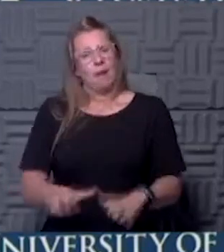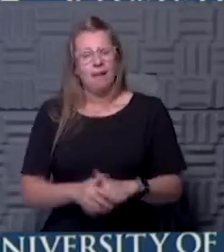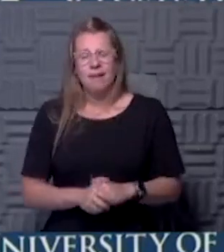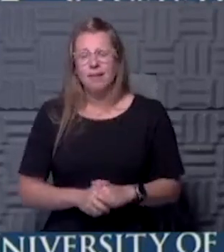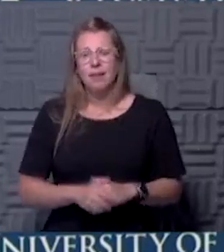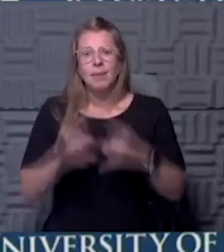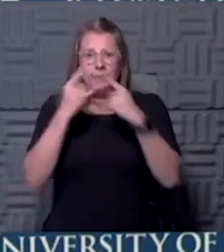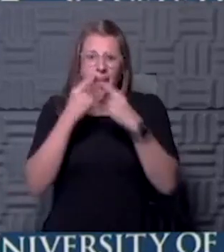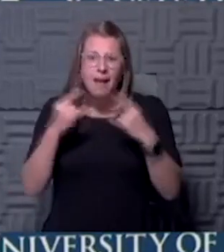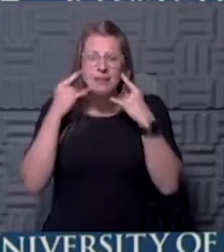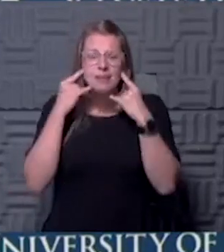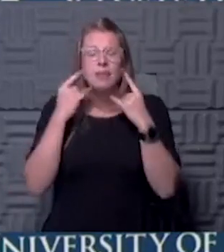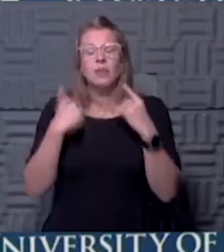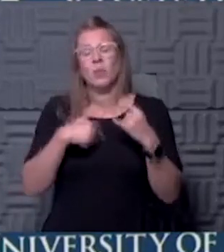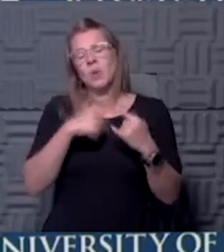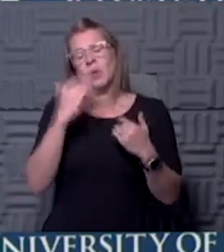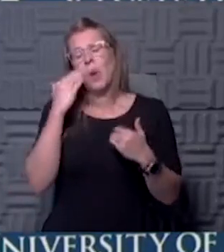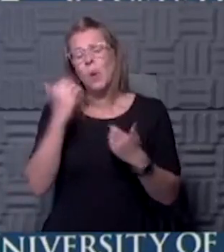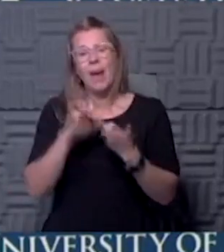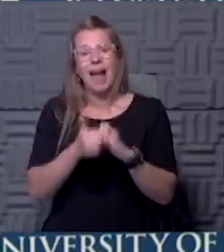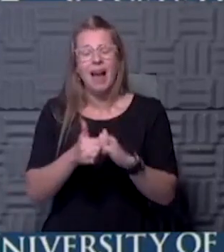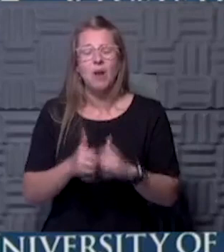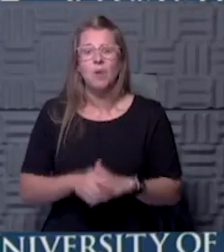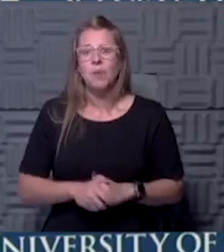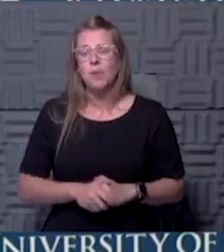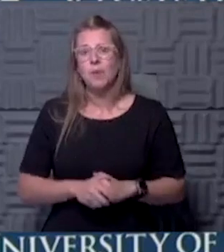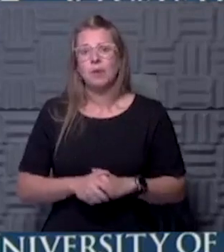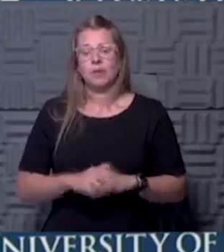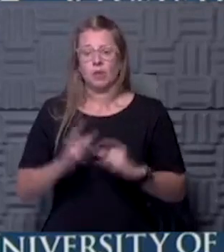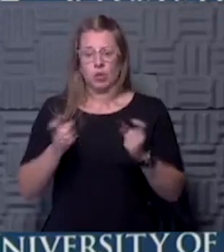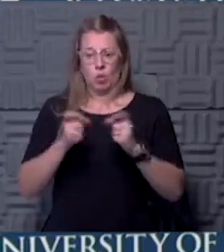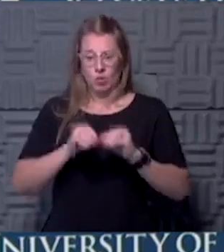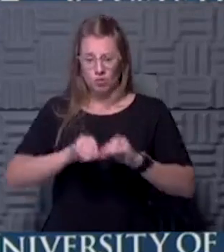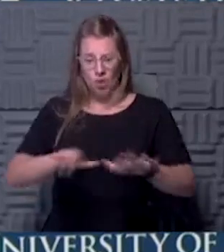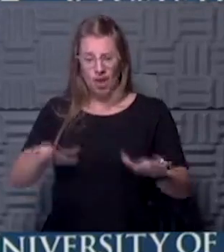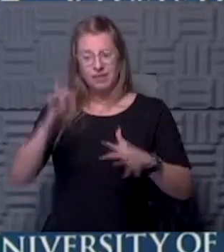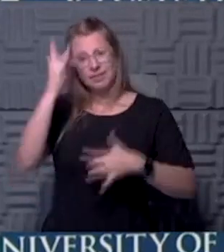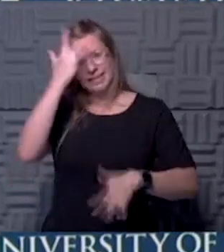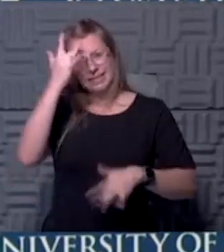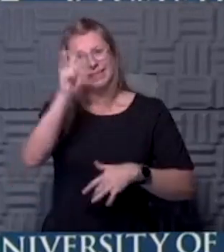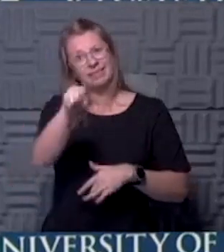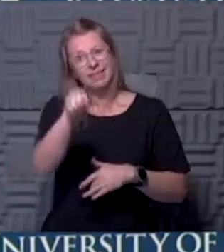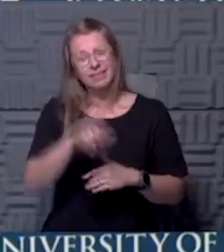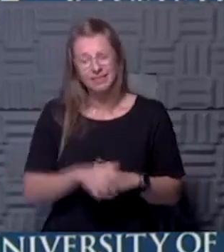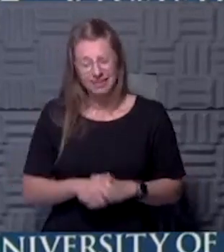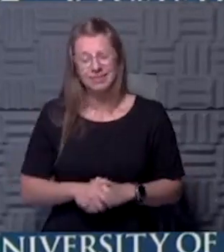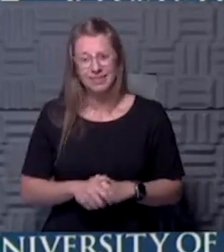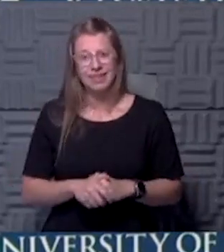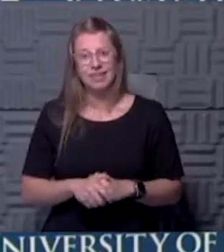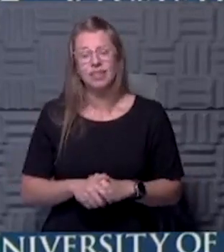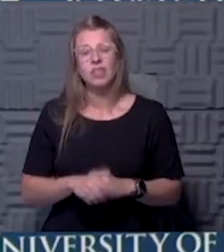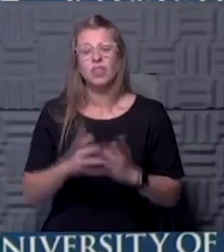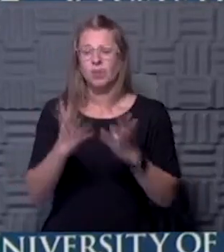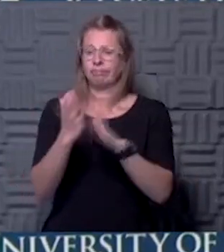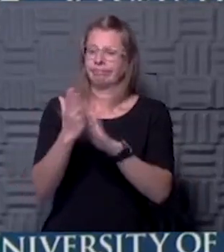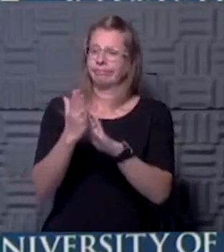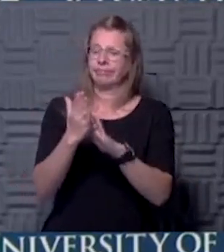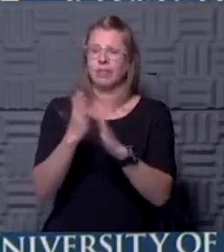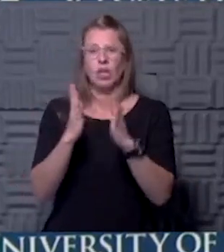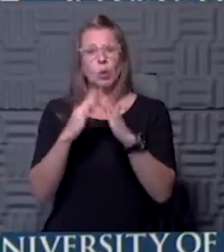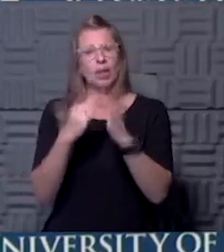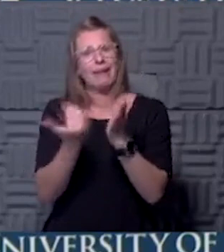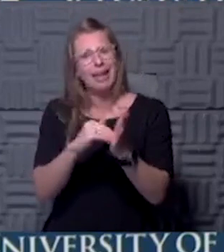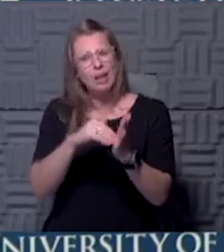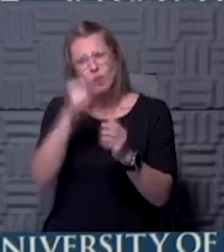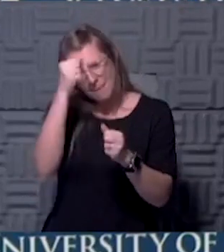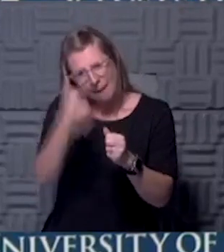wearing, and we know how to control the spread of this disease. And so I just want to give a shout out to the community. Again, remember